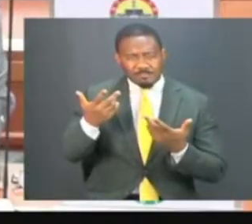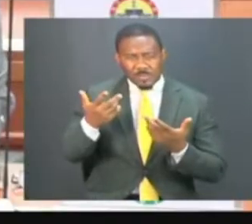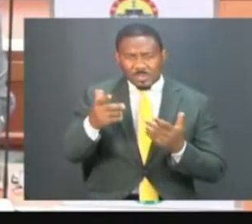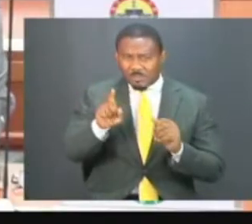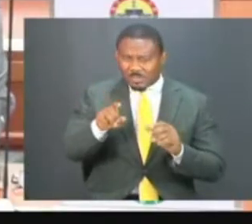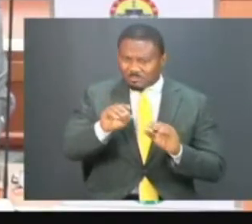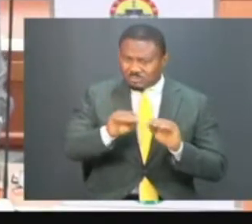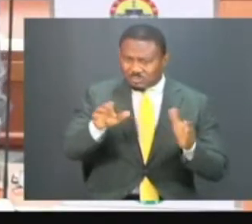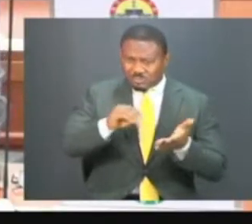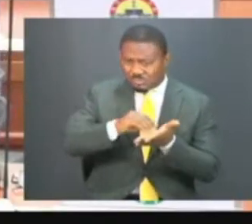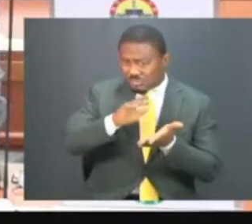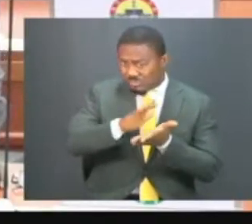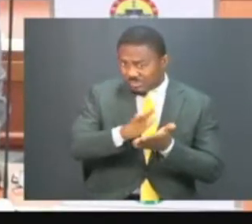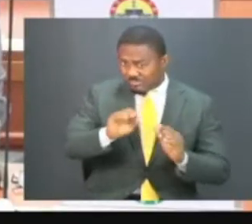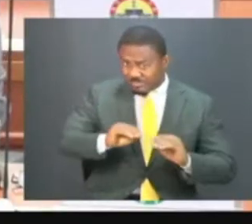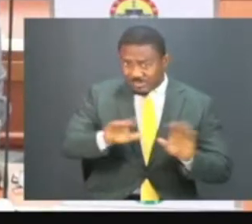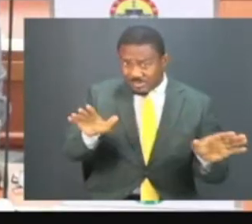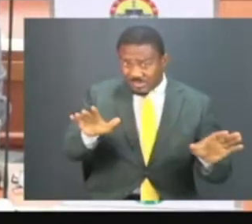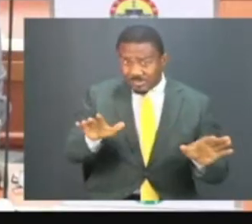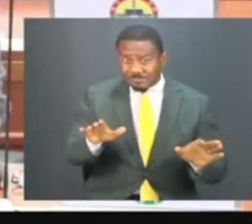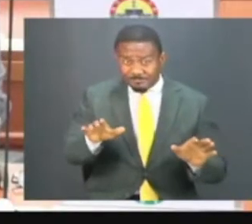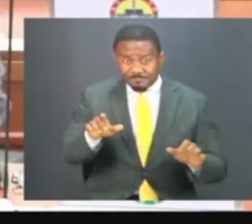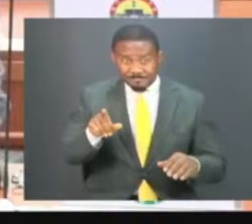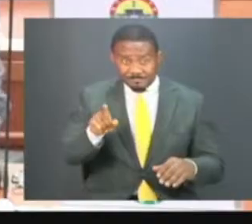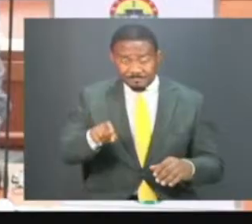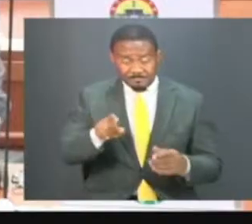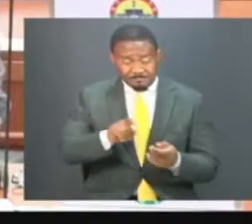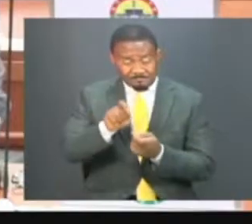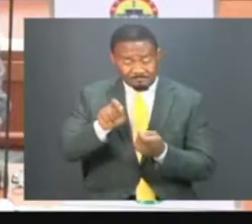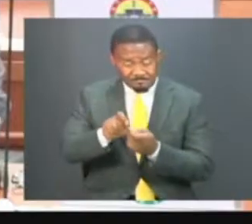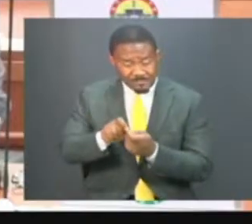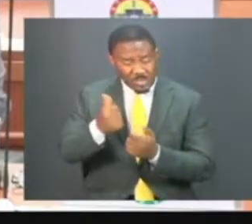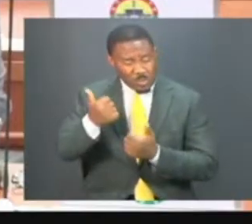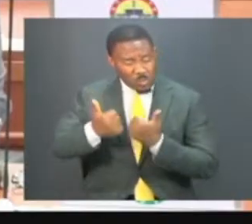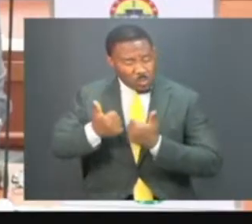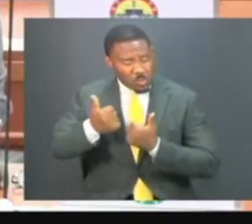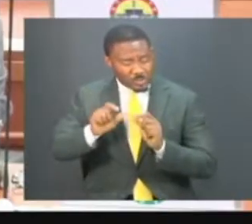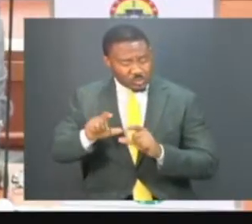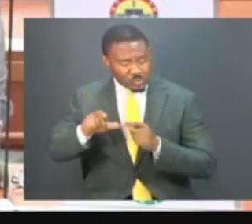some clarification and specify. Well,